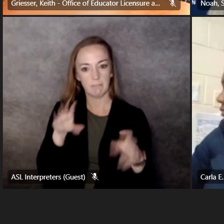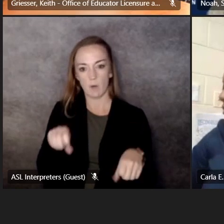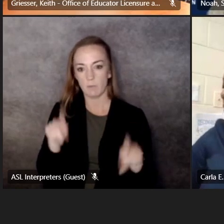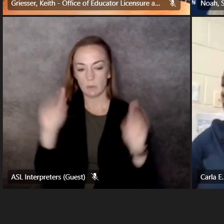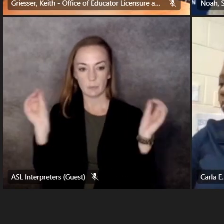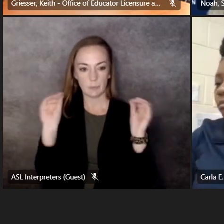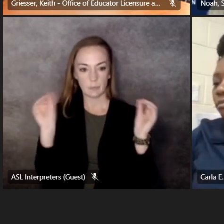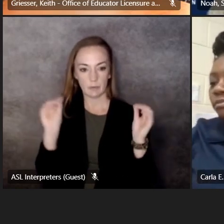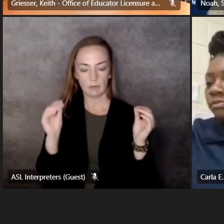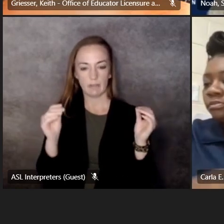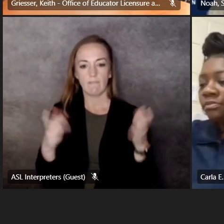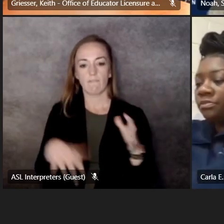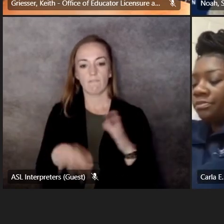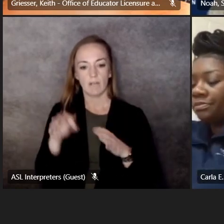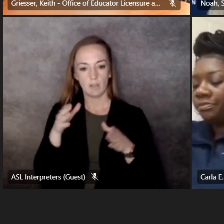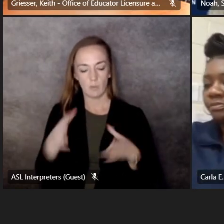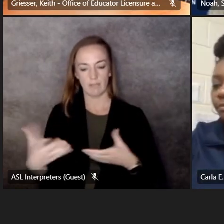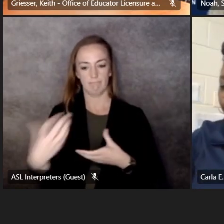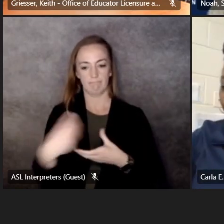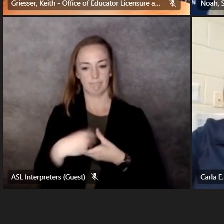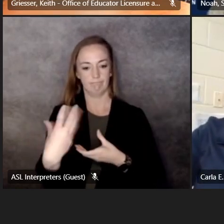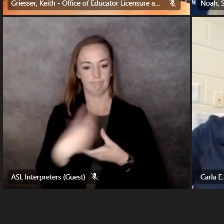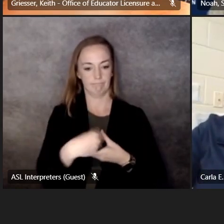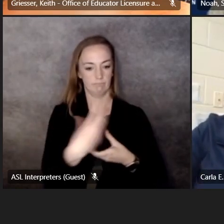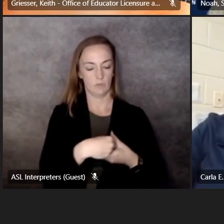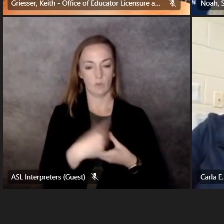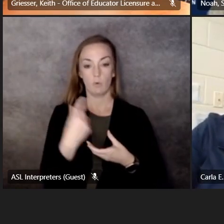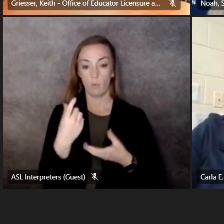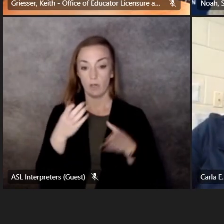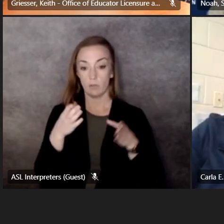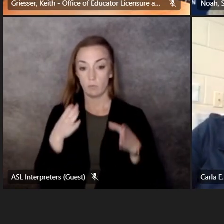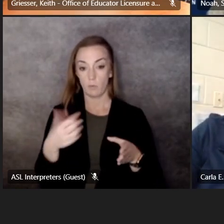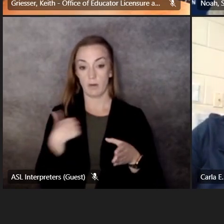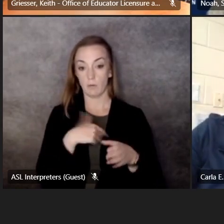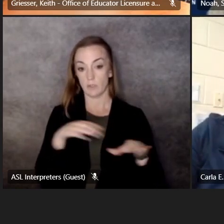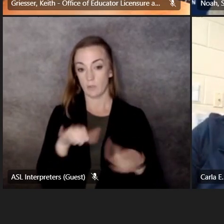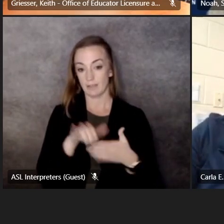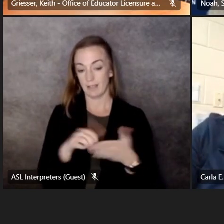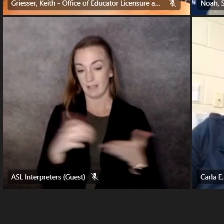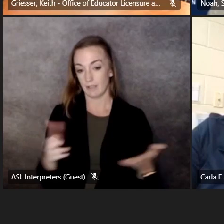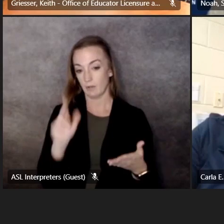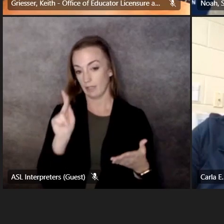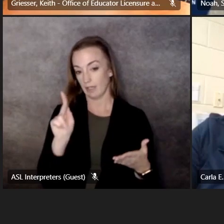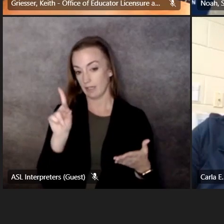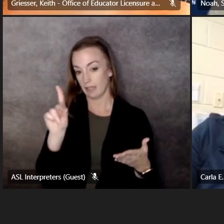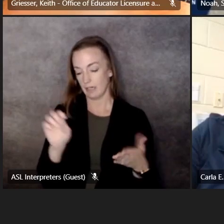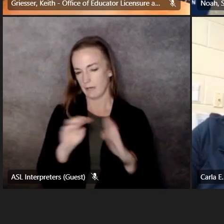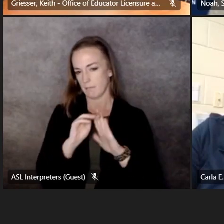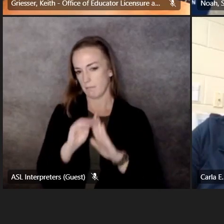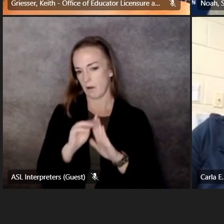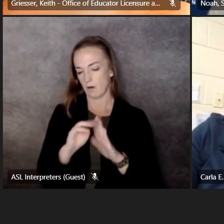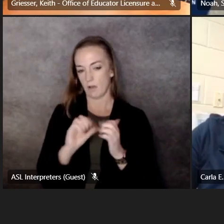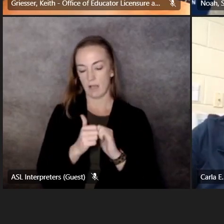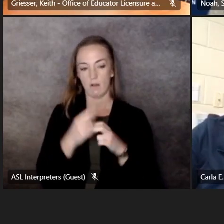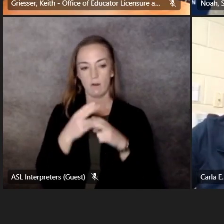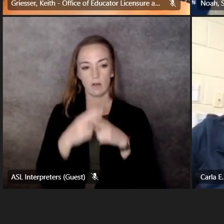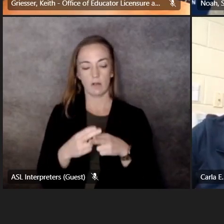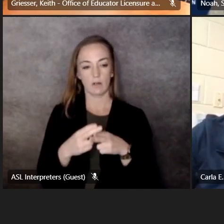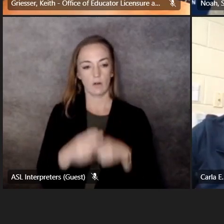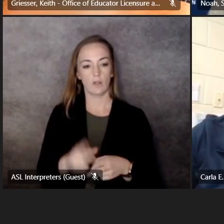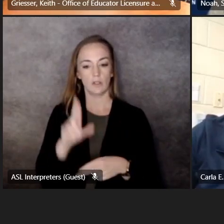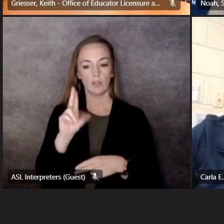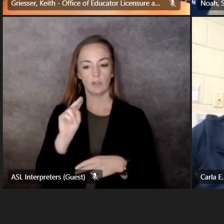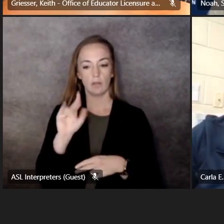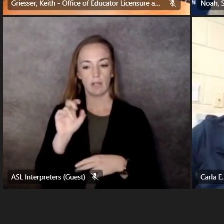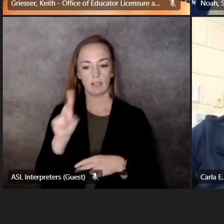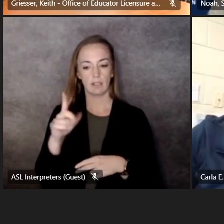and power. One tangible way that we're doing that at KDE, trying to model it, is through what's called our United We Learn Council. It's